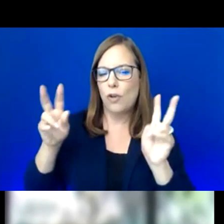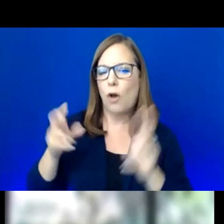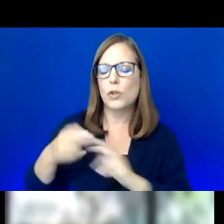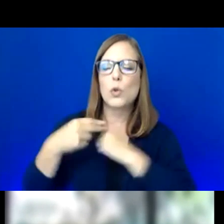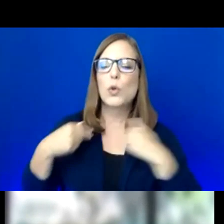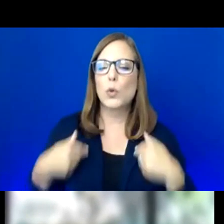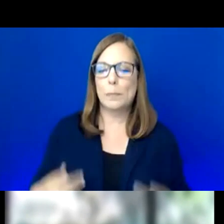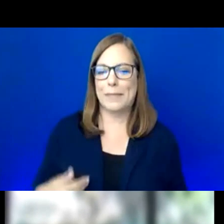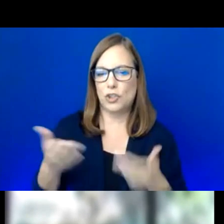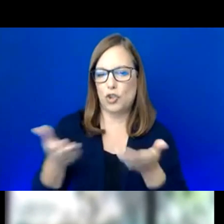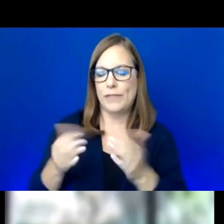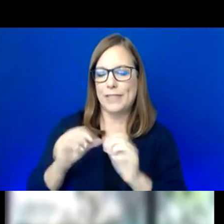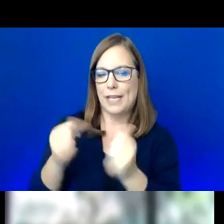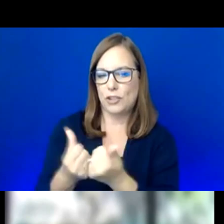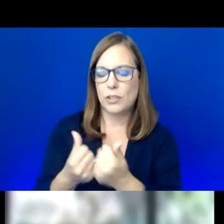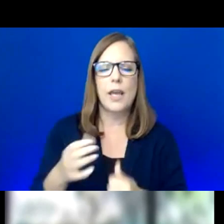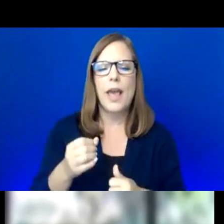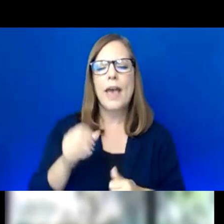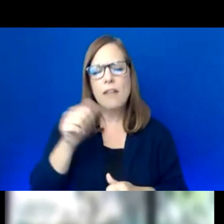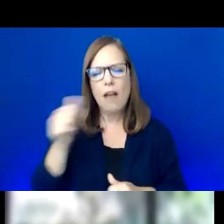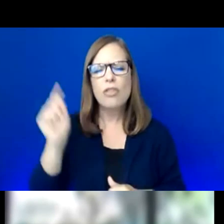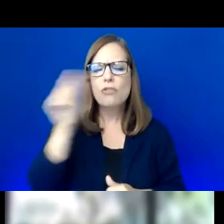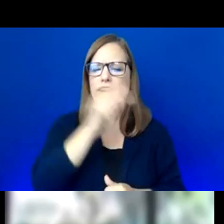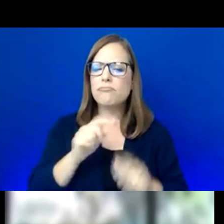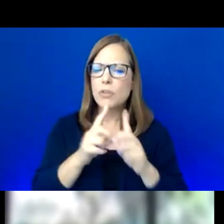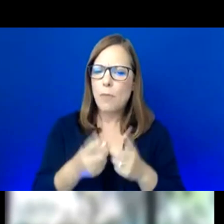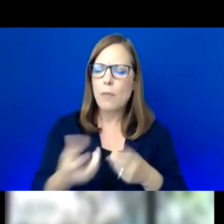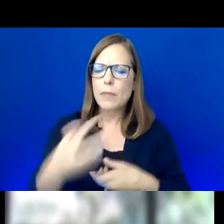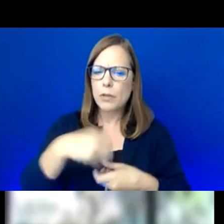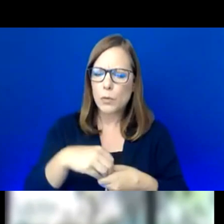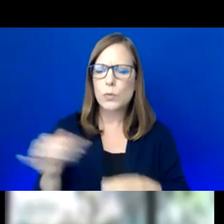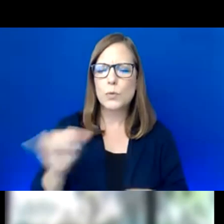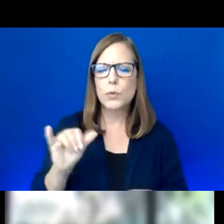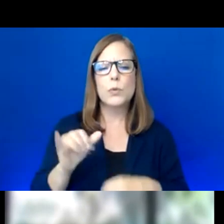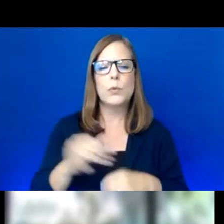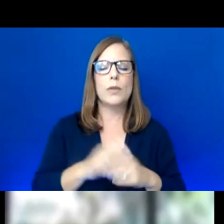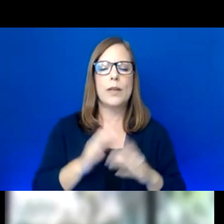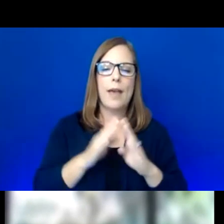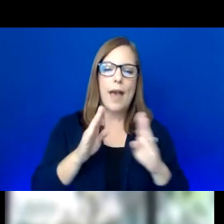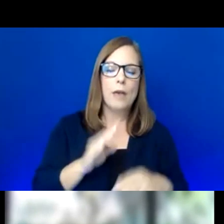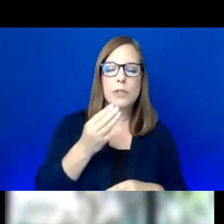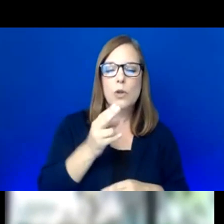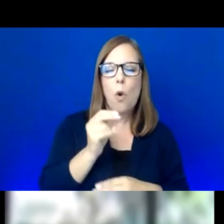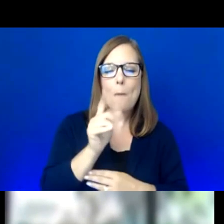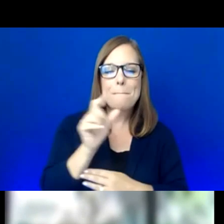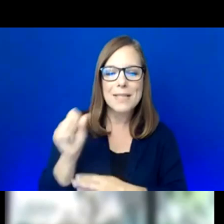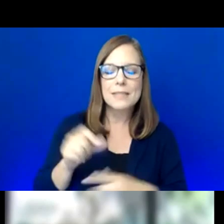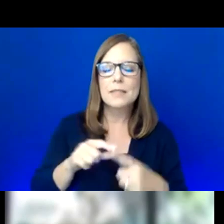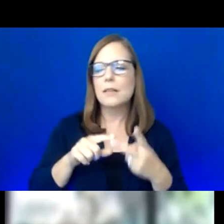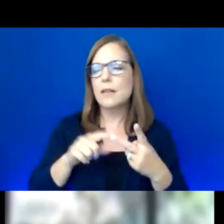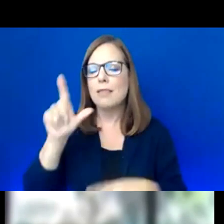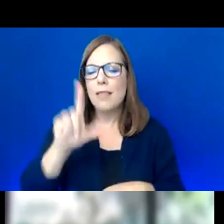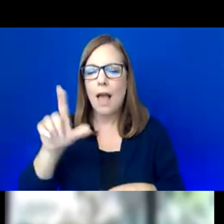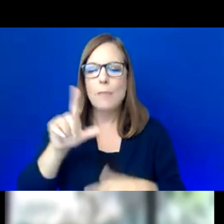as well as other county departments to include Housing and Homeless Services, libraries, child support,